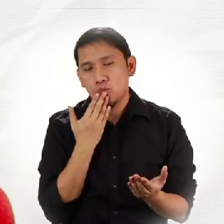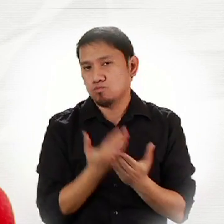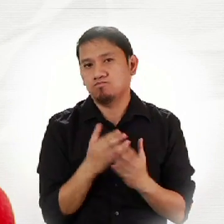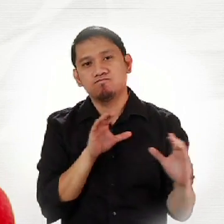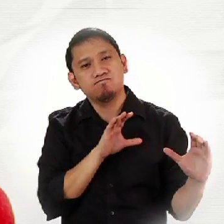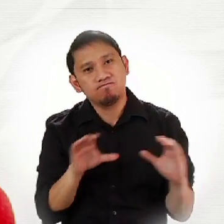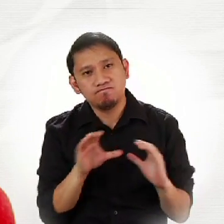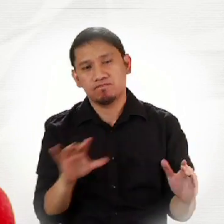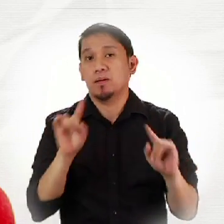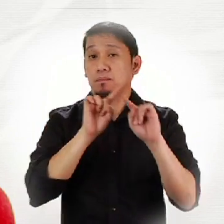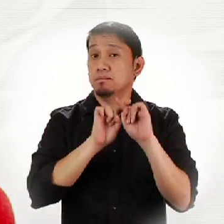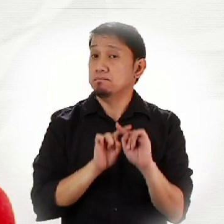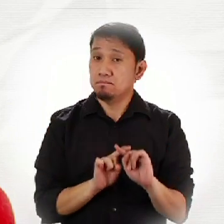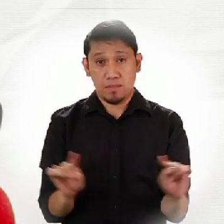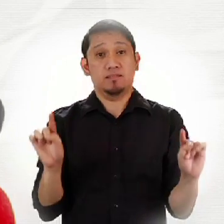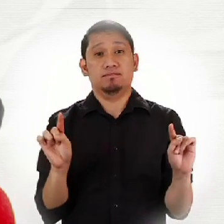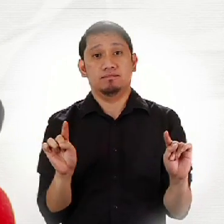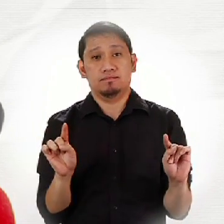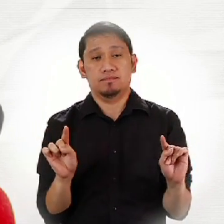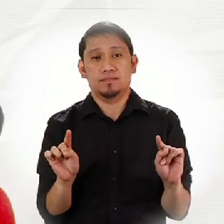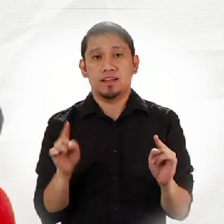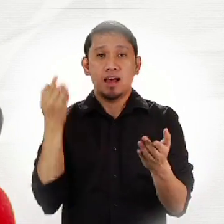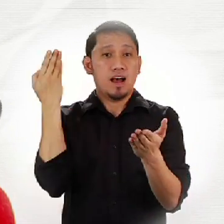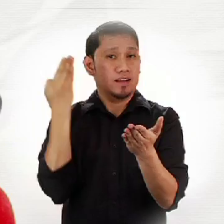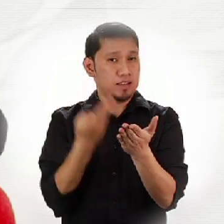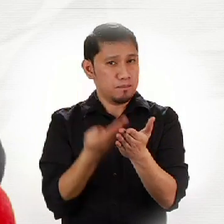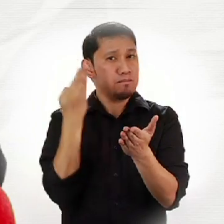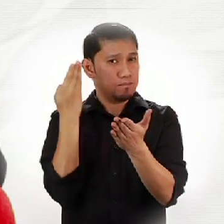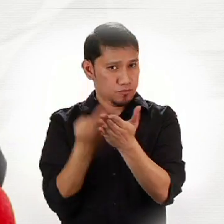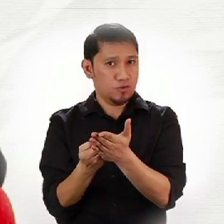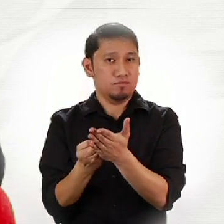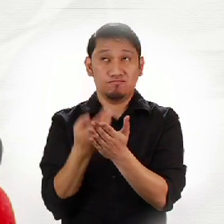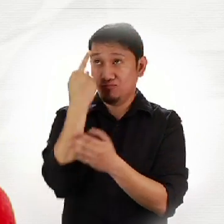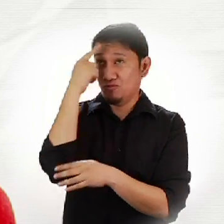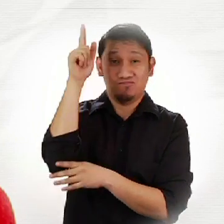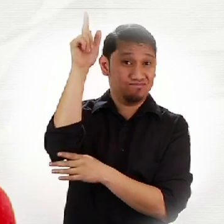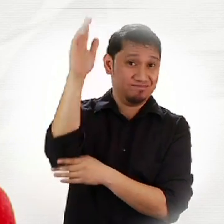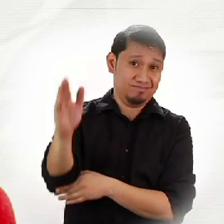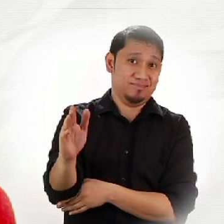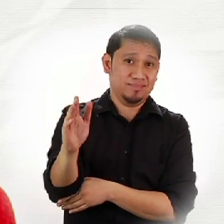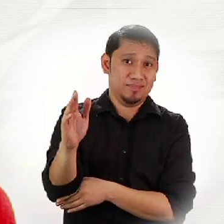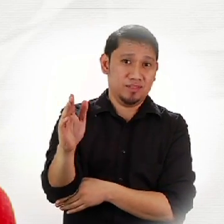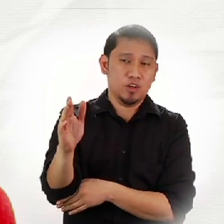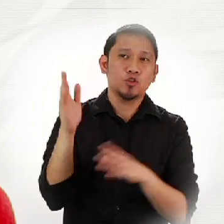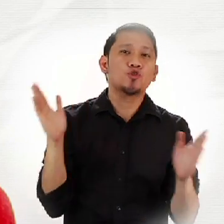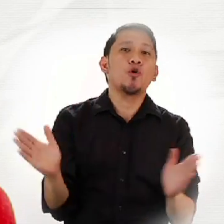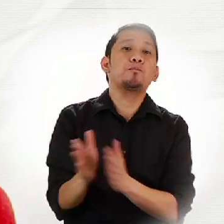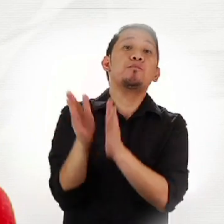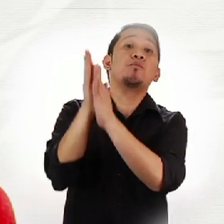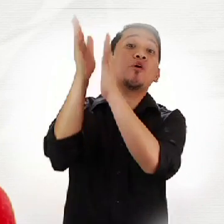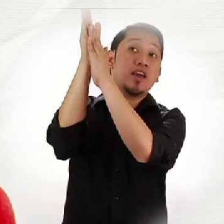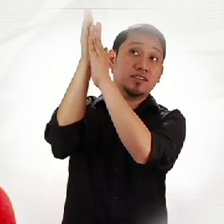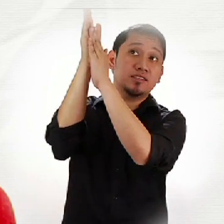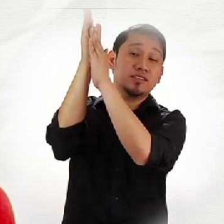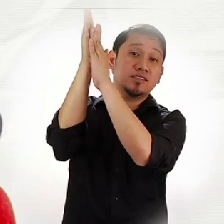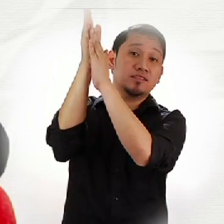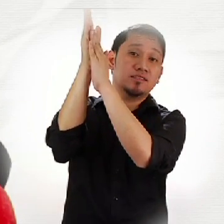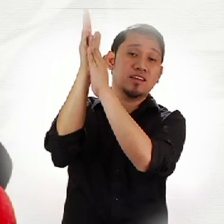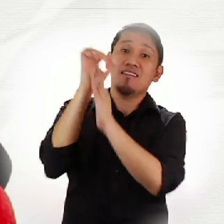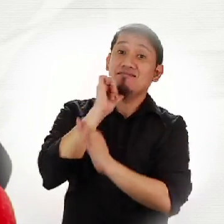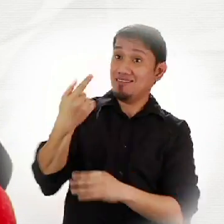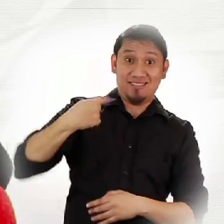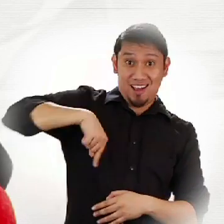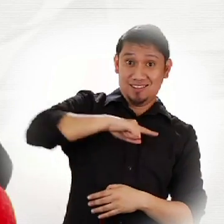works, but as a testimony to God. And so the praise should not be given